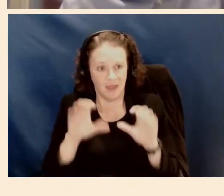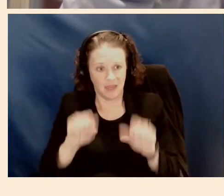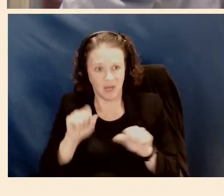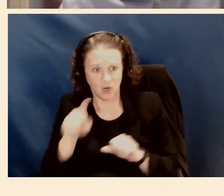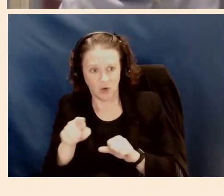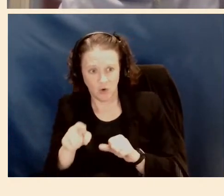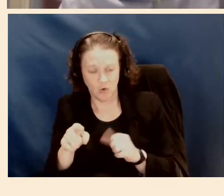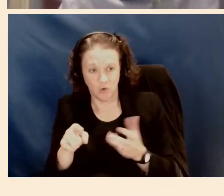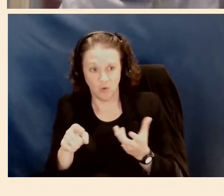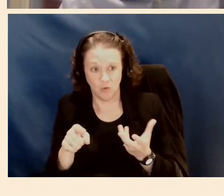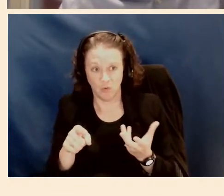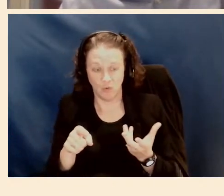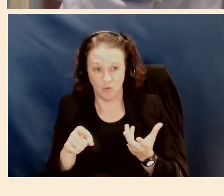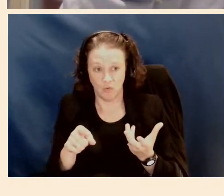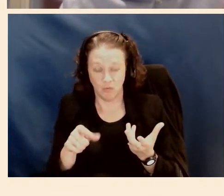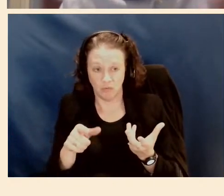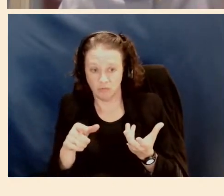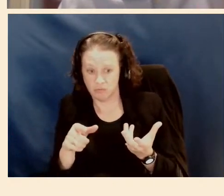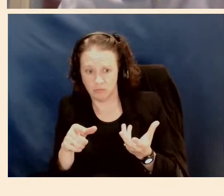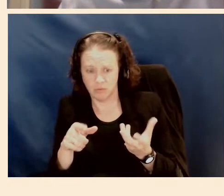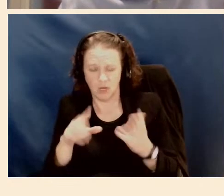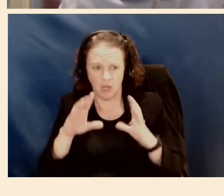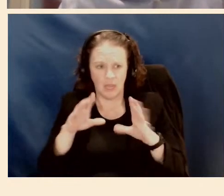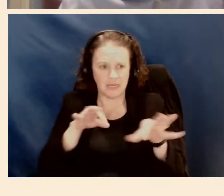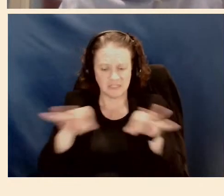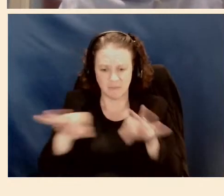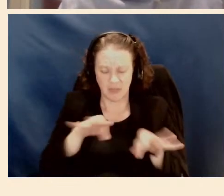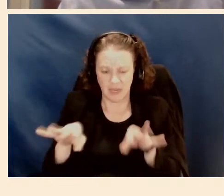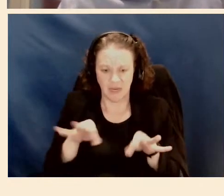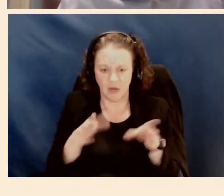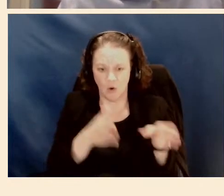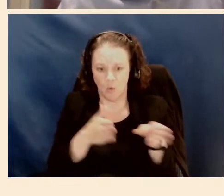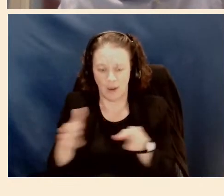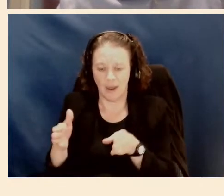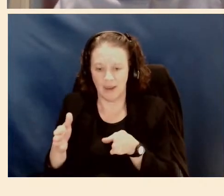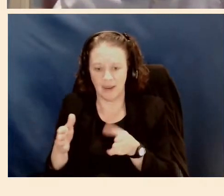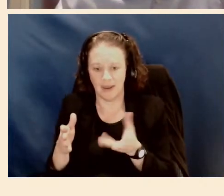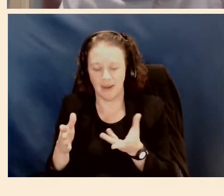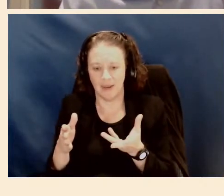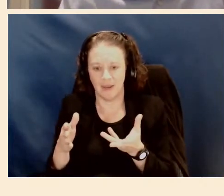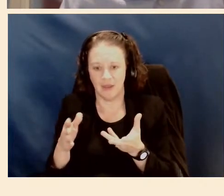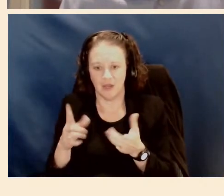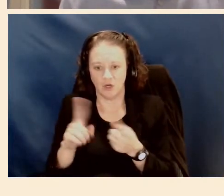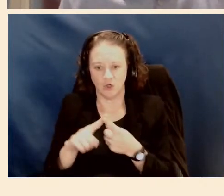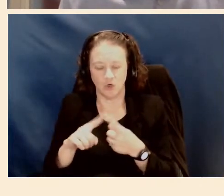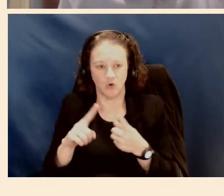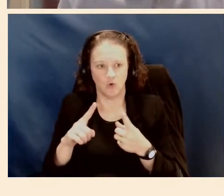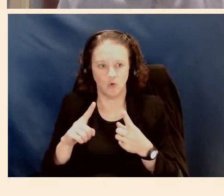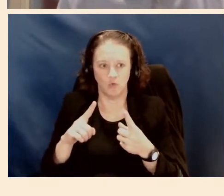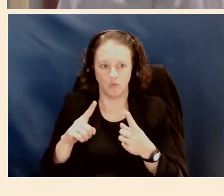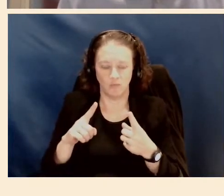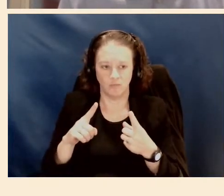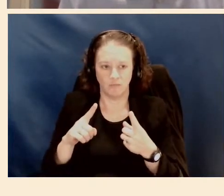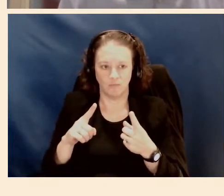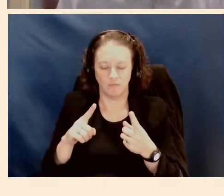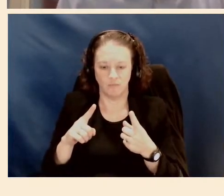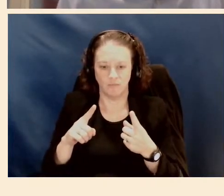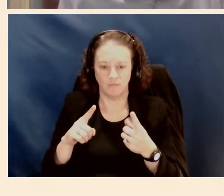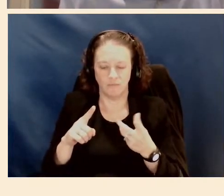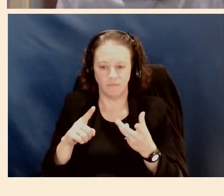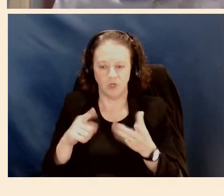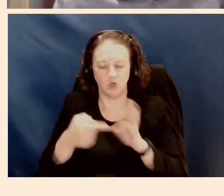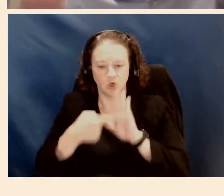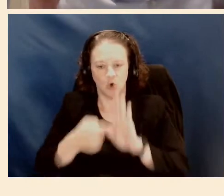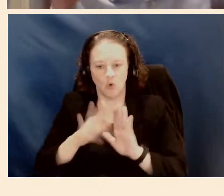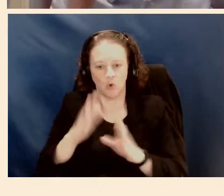employees unions were at odds with you, and explain how you prepare to show your independence from a group that has been